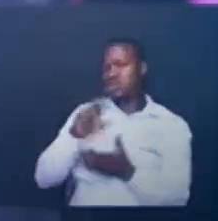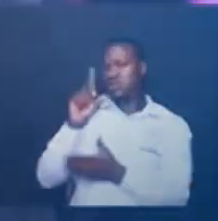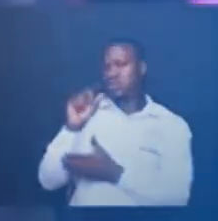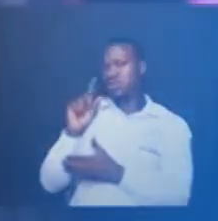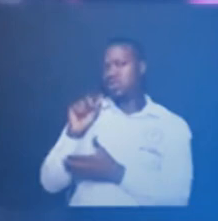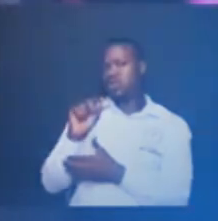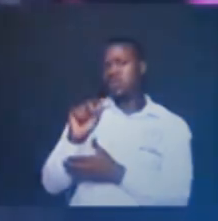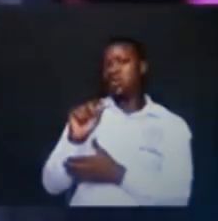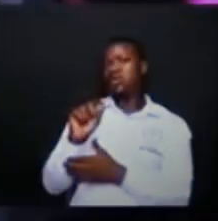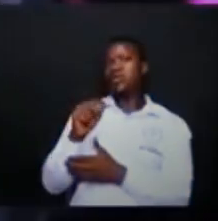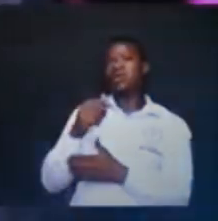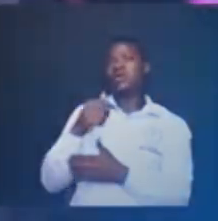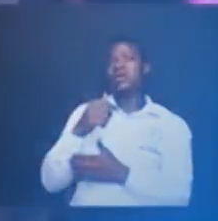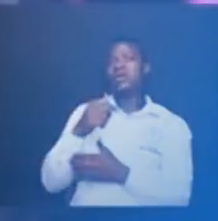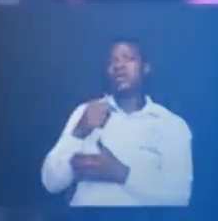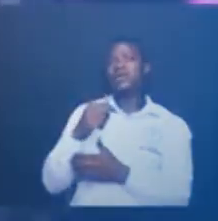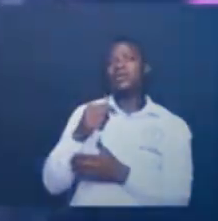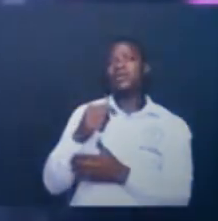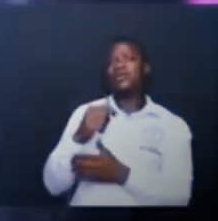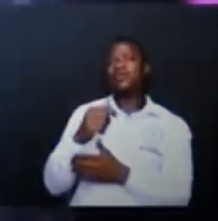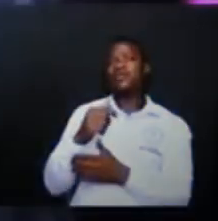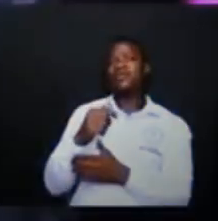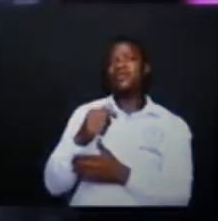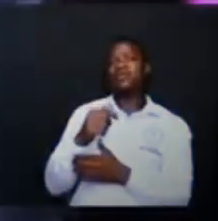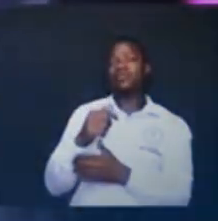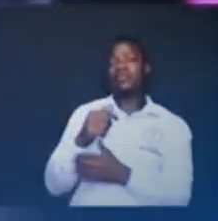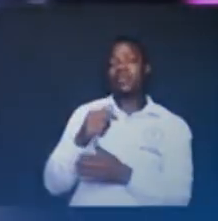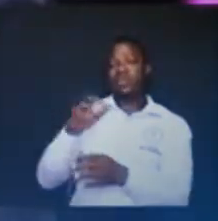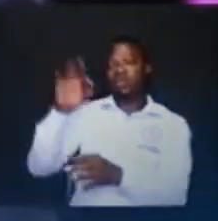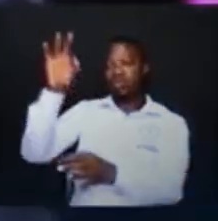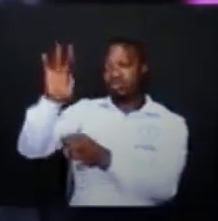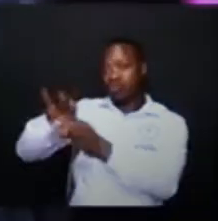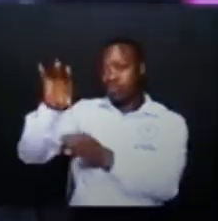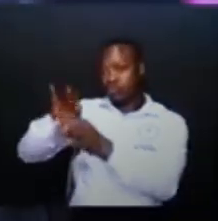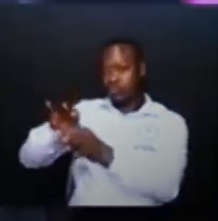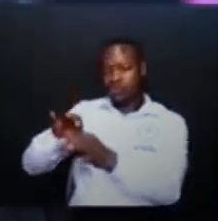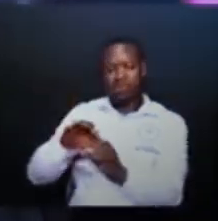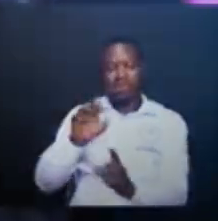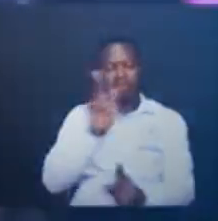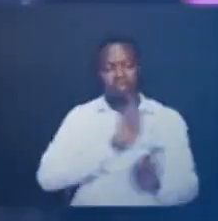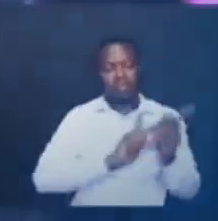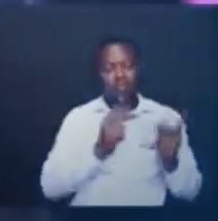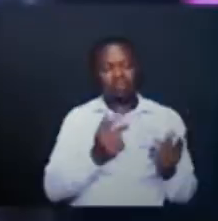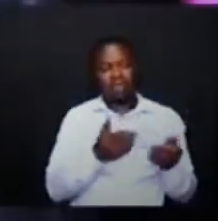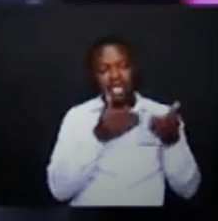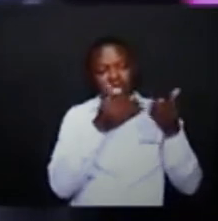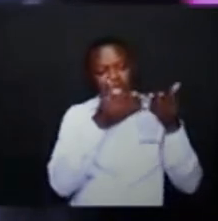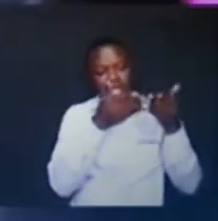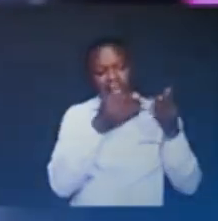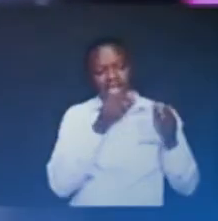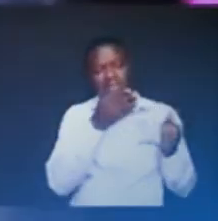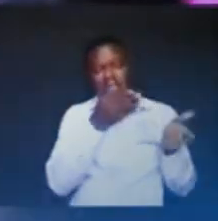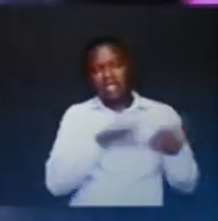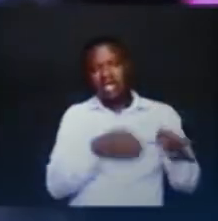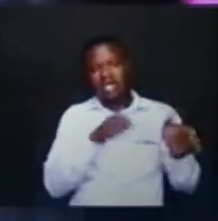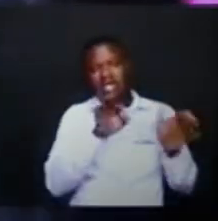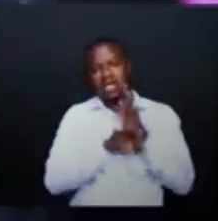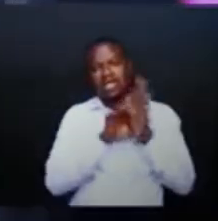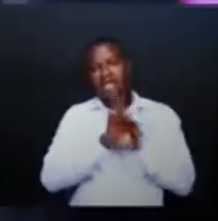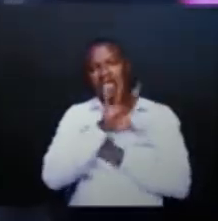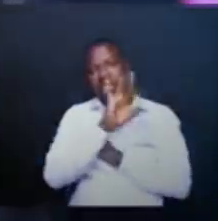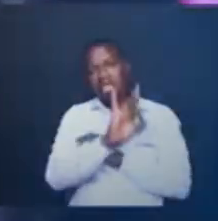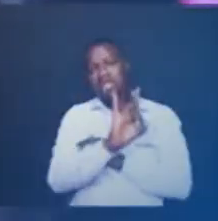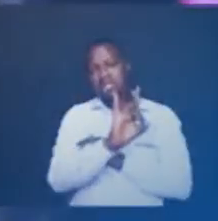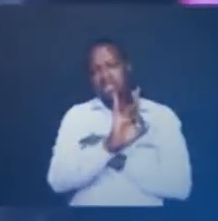2020, we lost 8 lives to the election. Why should